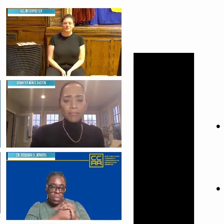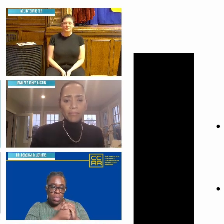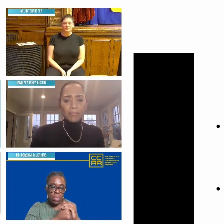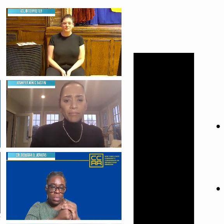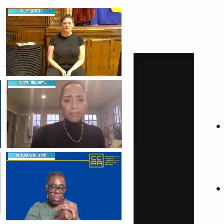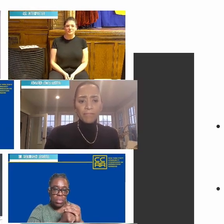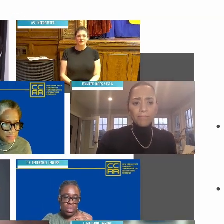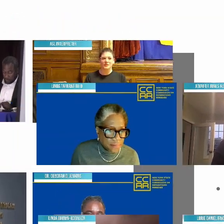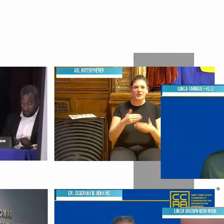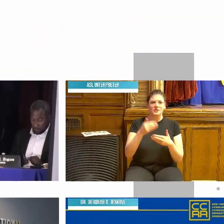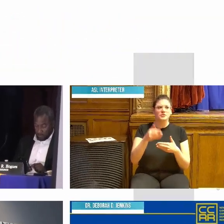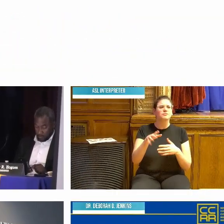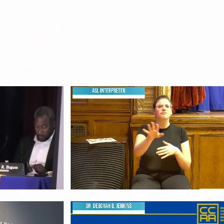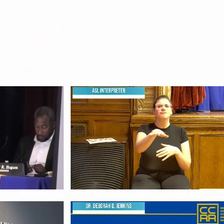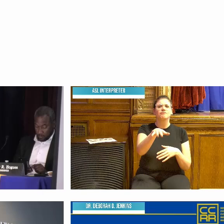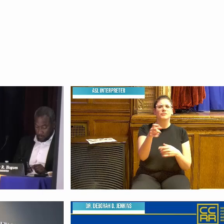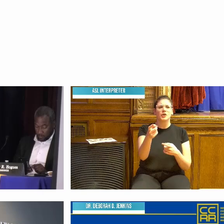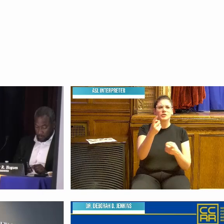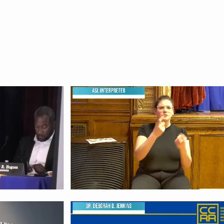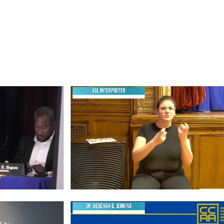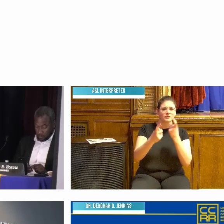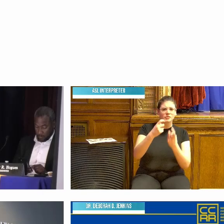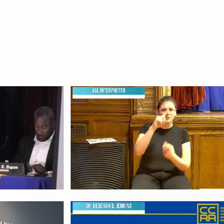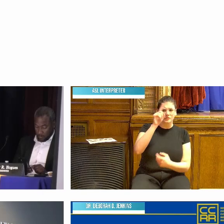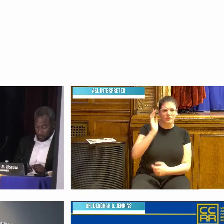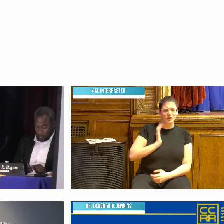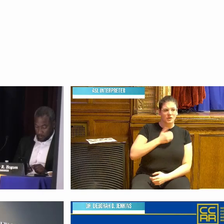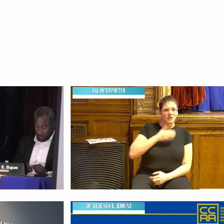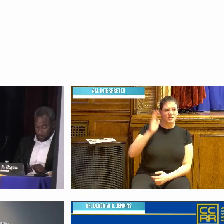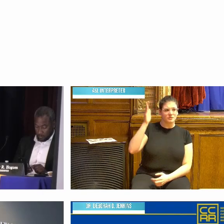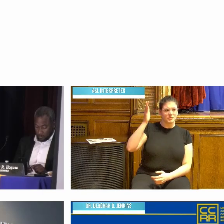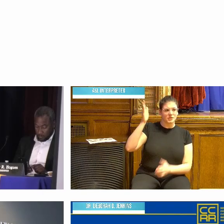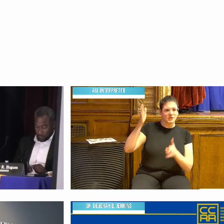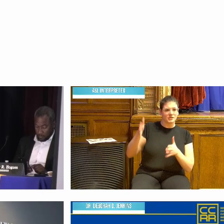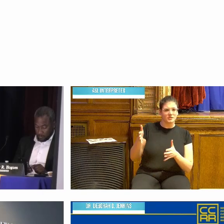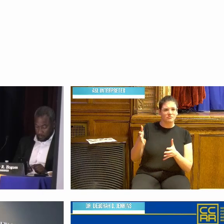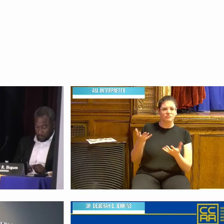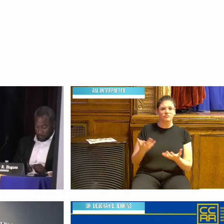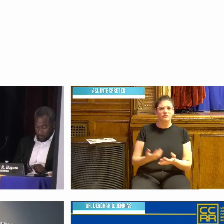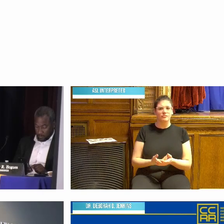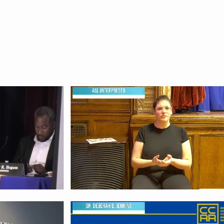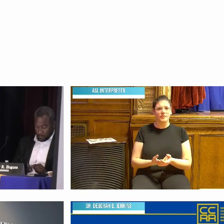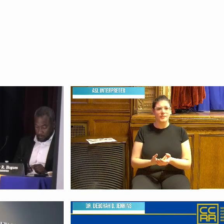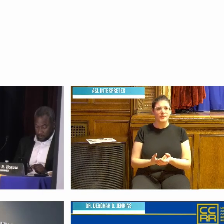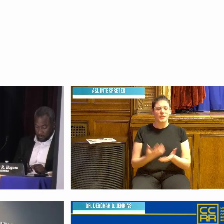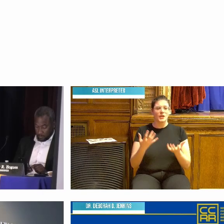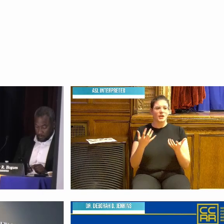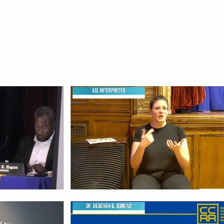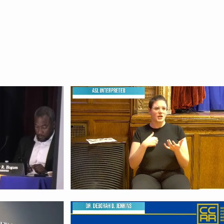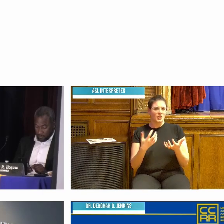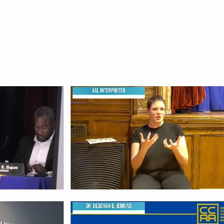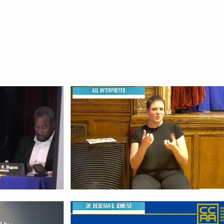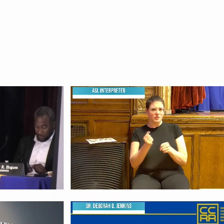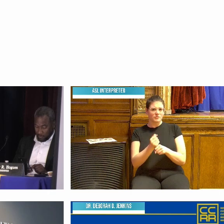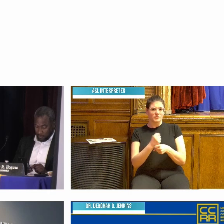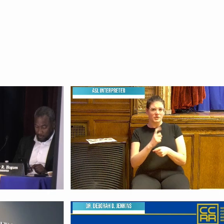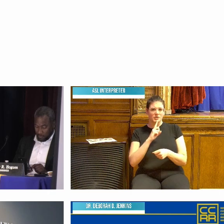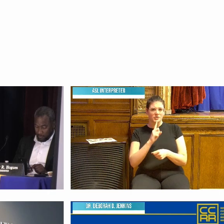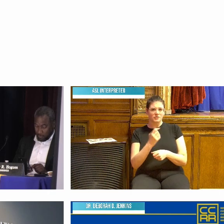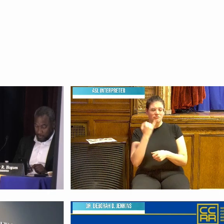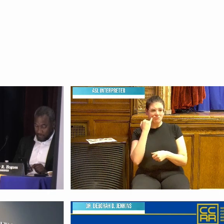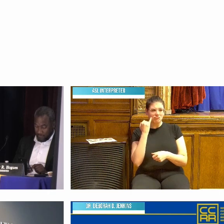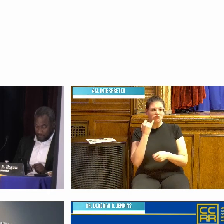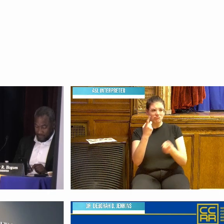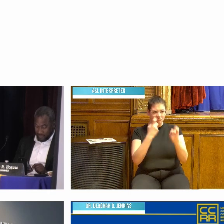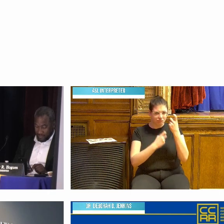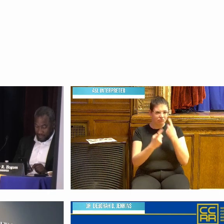Next, do we have any questions for our presenters? I just want to make room for any questions for our presenters if